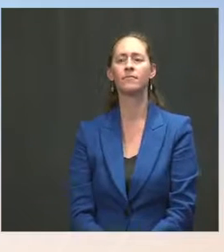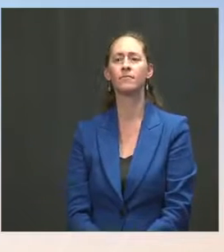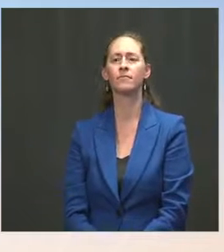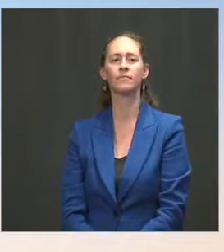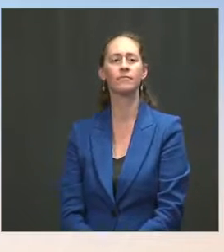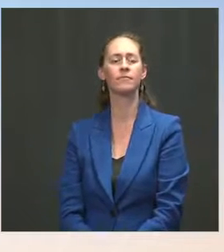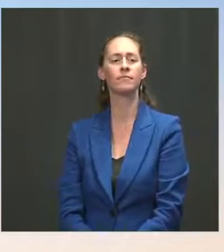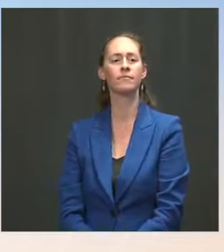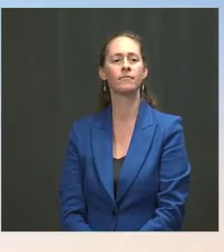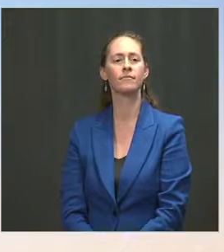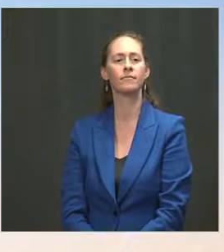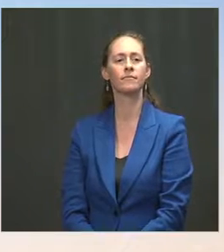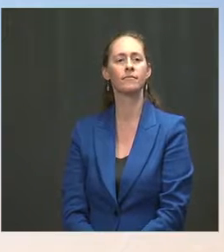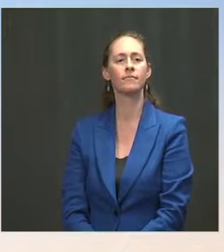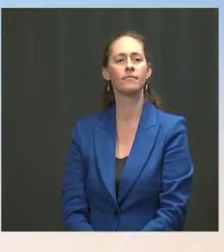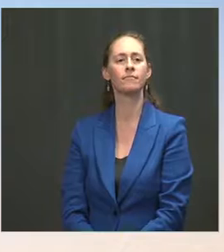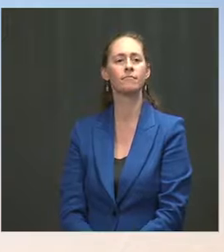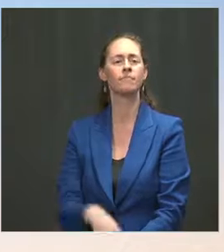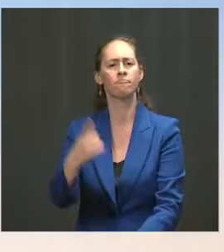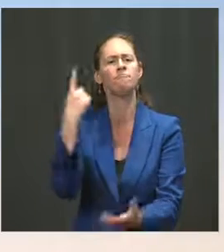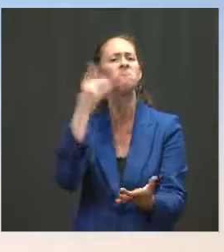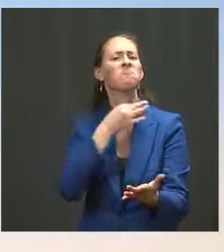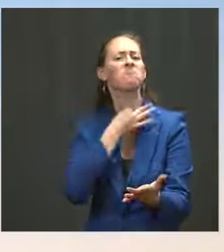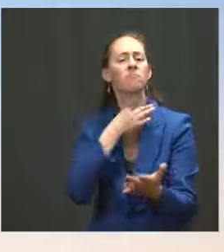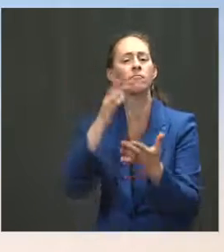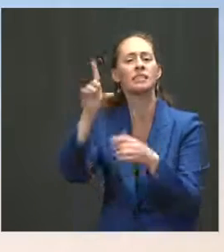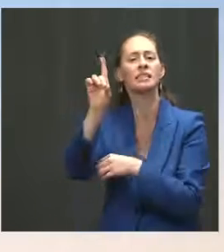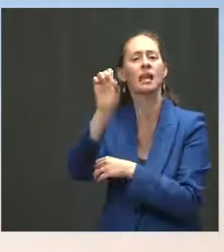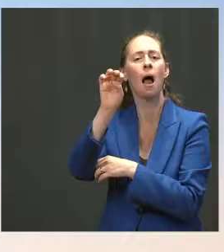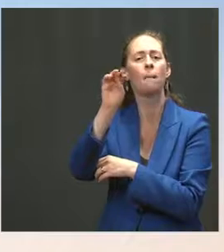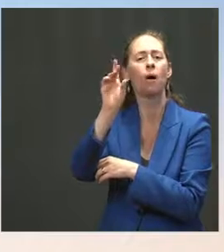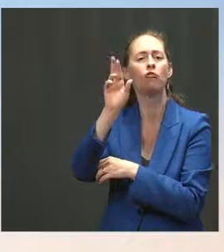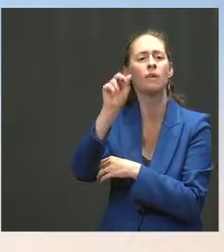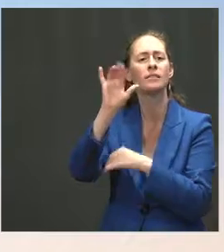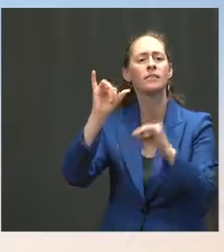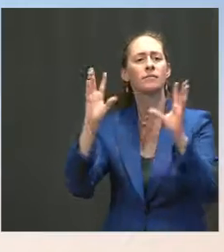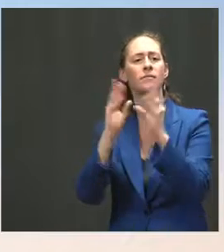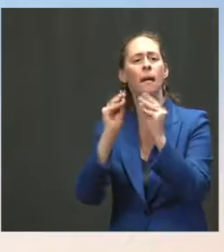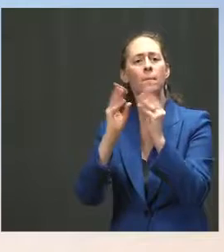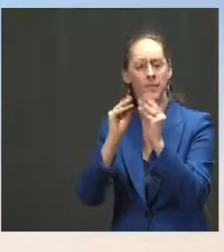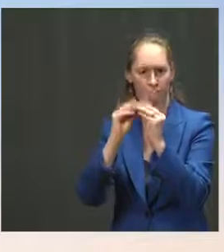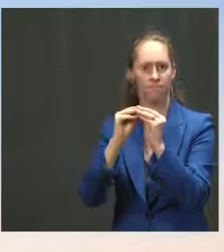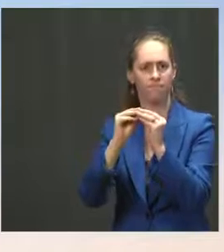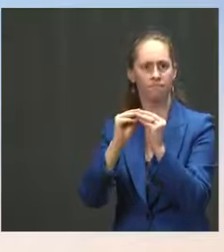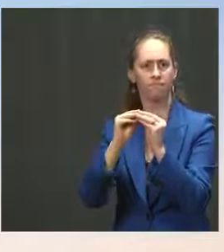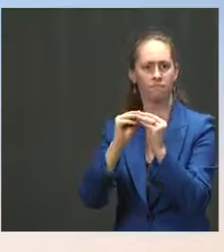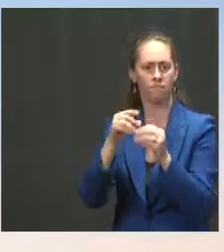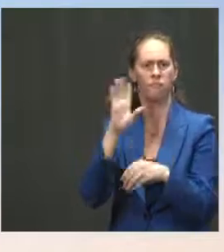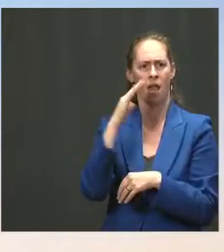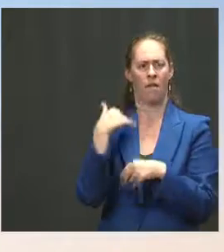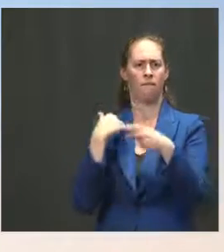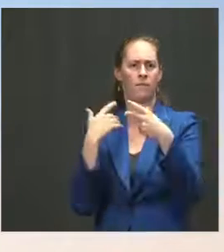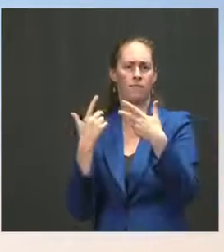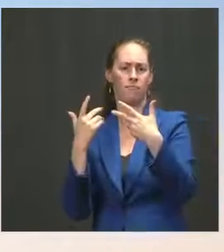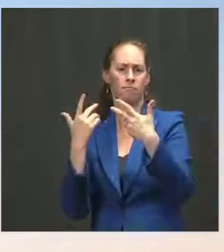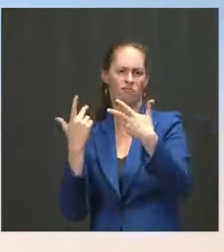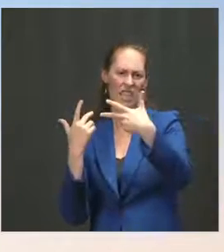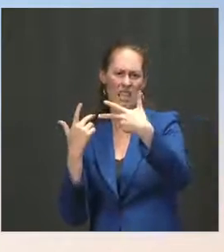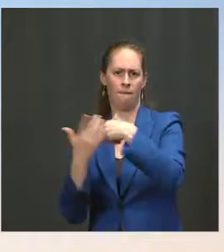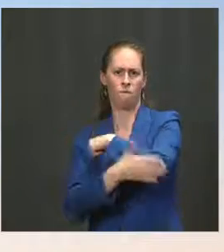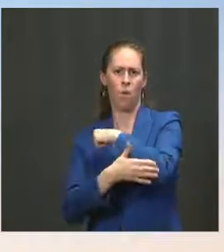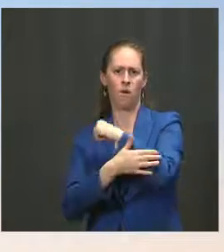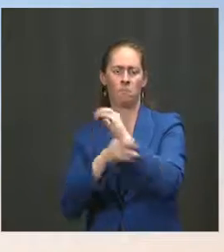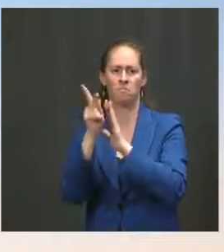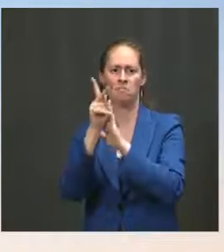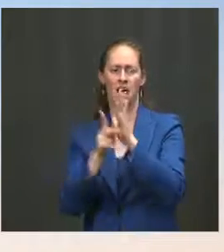the Democracy Summit, but first, before that, I have two foreign policy questions. So Okay. Amnesty International released a report today